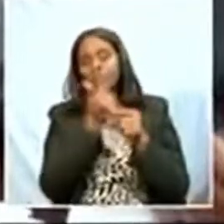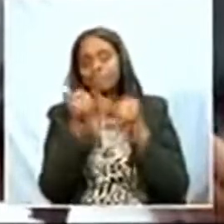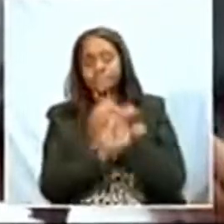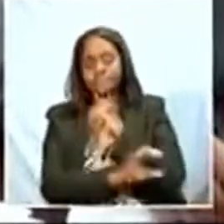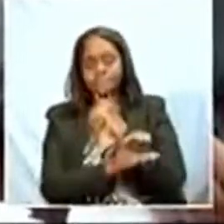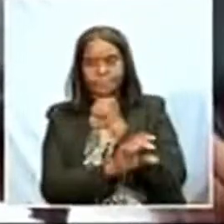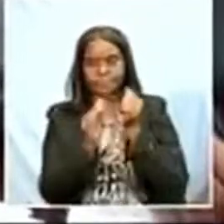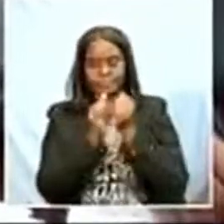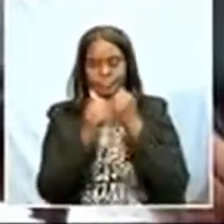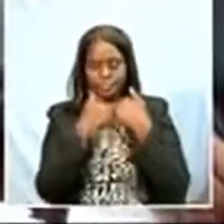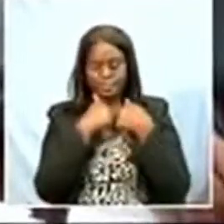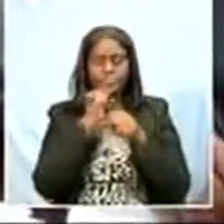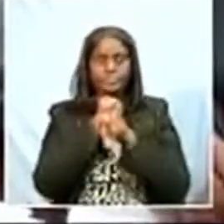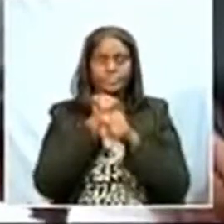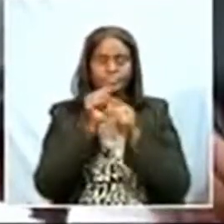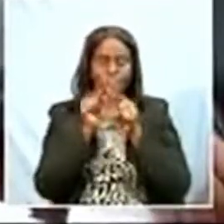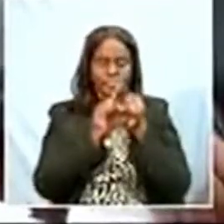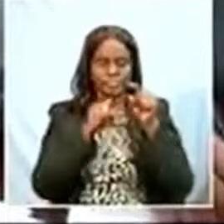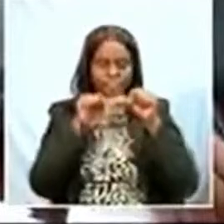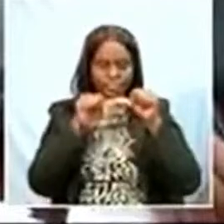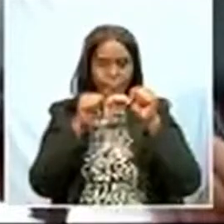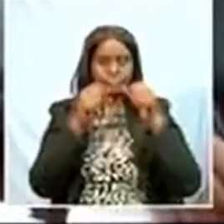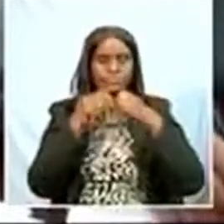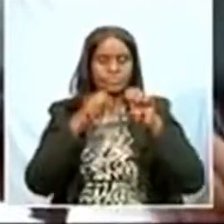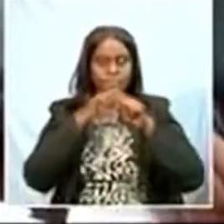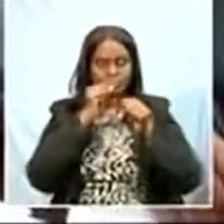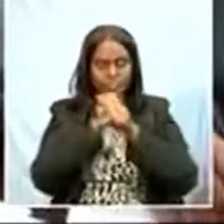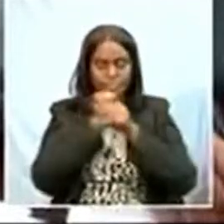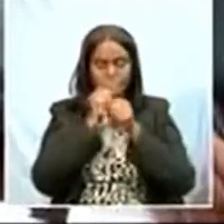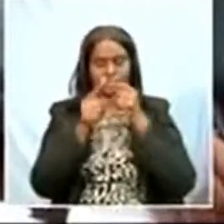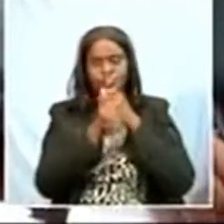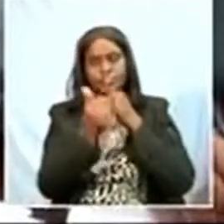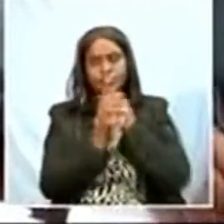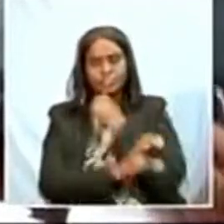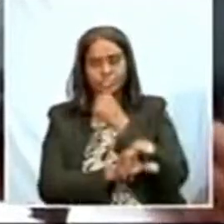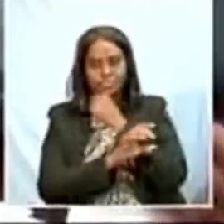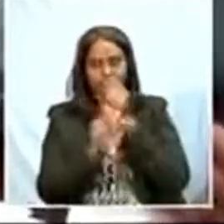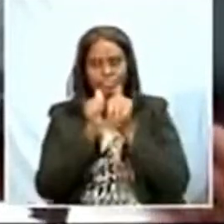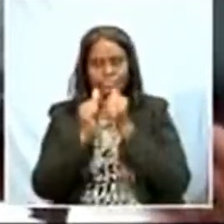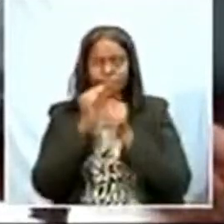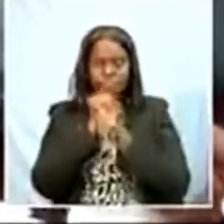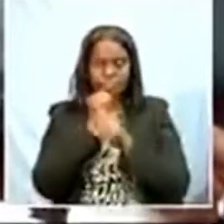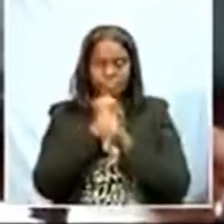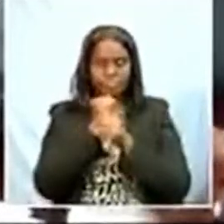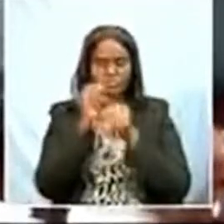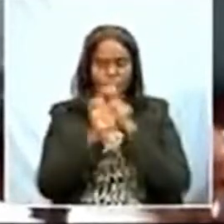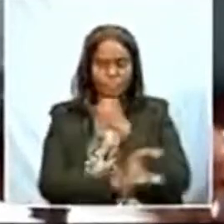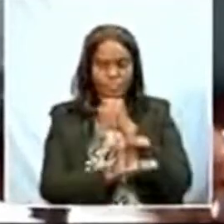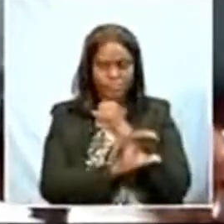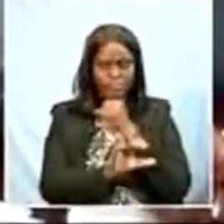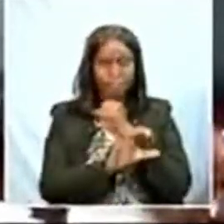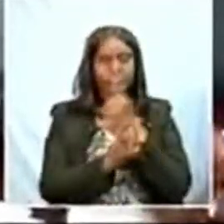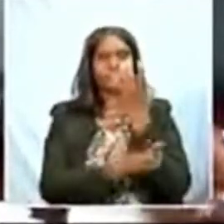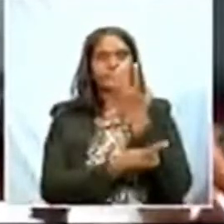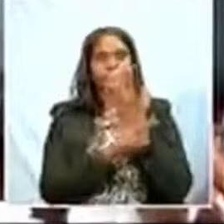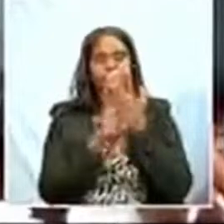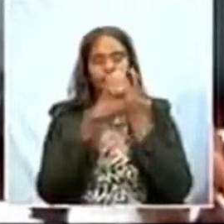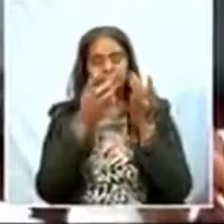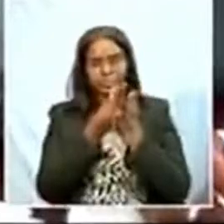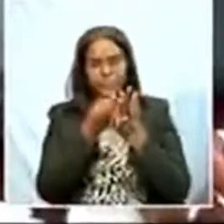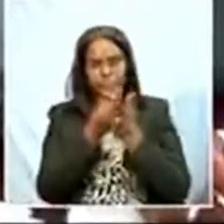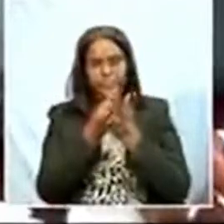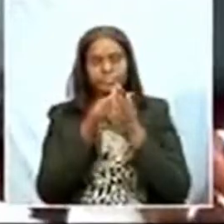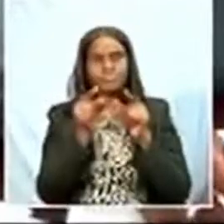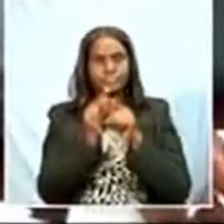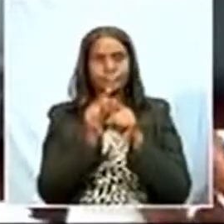have developed, and is still happening even to countries which are developing. You find countries from one developed country going to invest